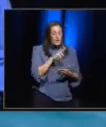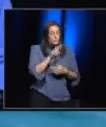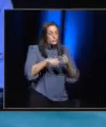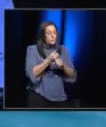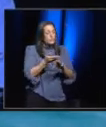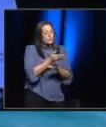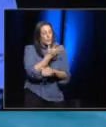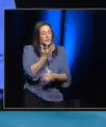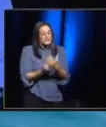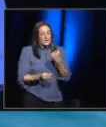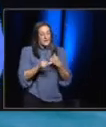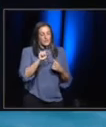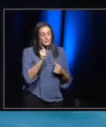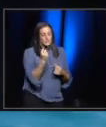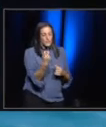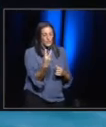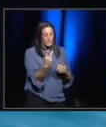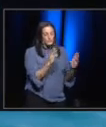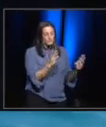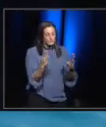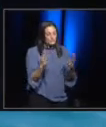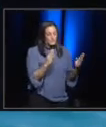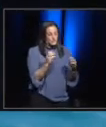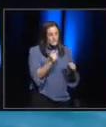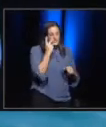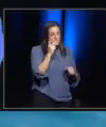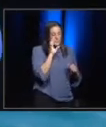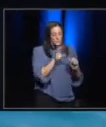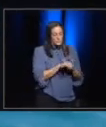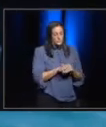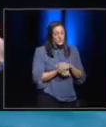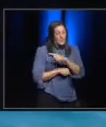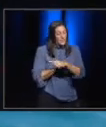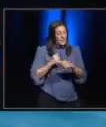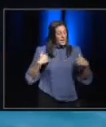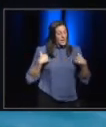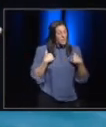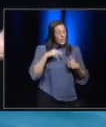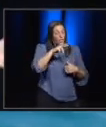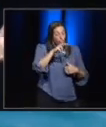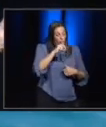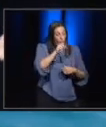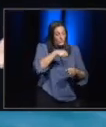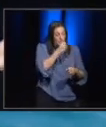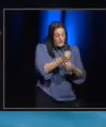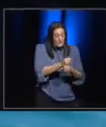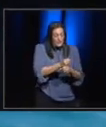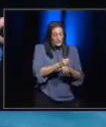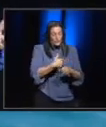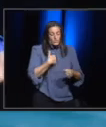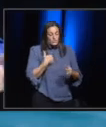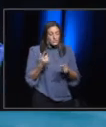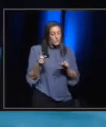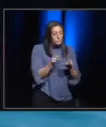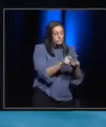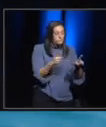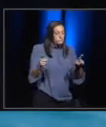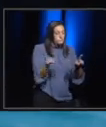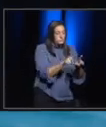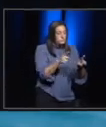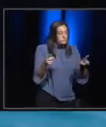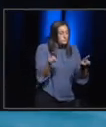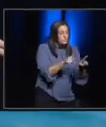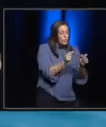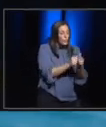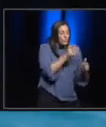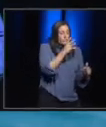away in 2012. Real Notch, we documented a 30-year career consorting females. I think that's the record. He